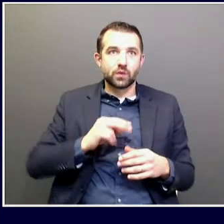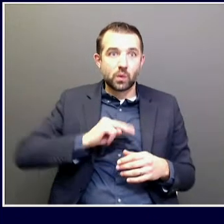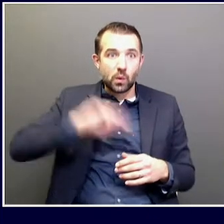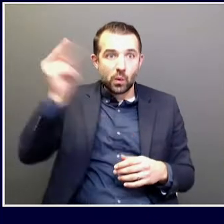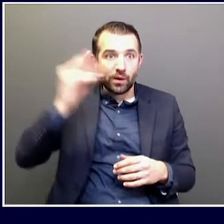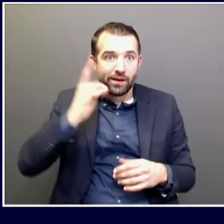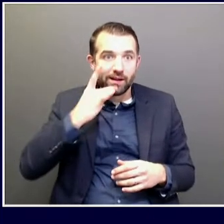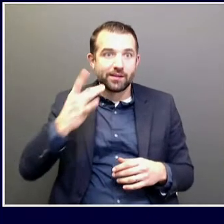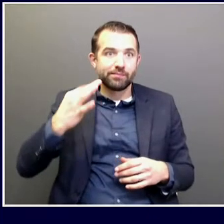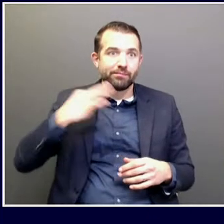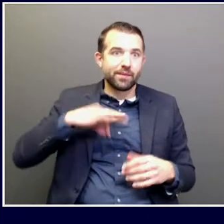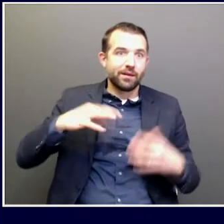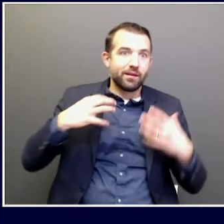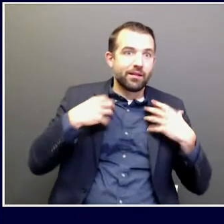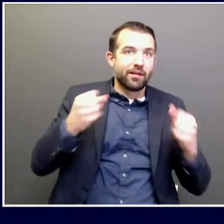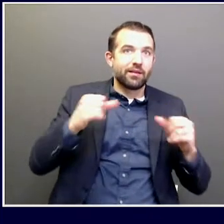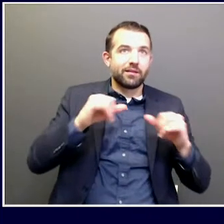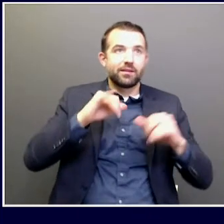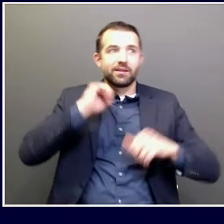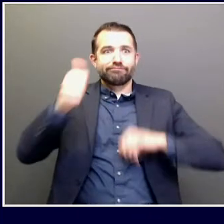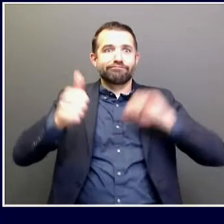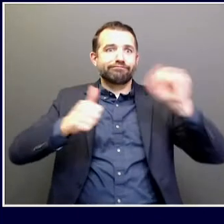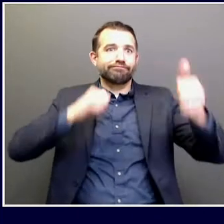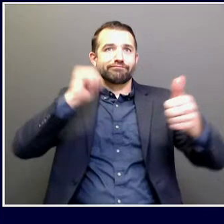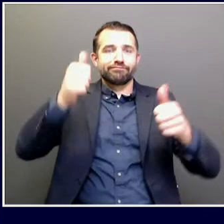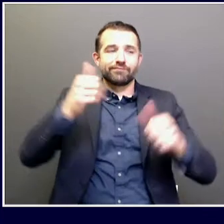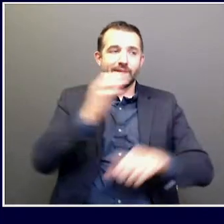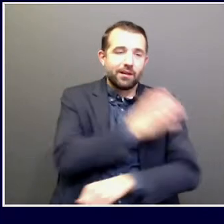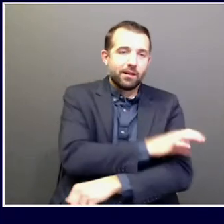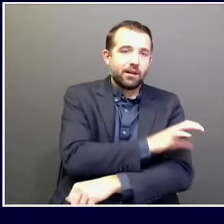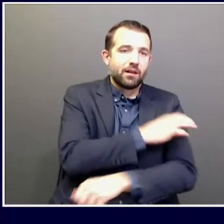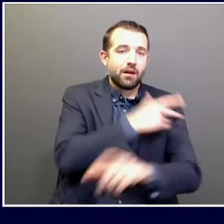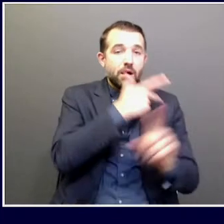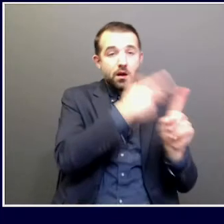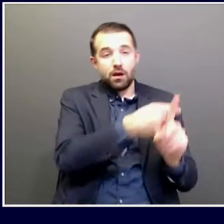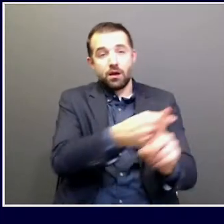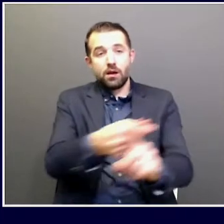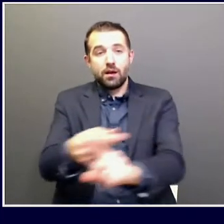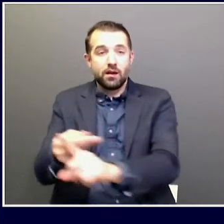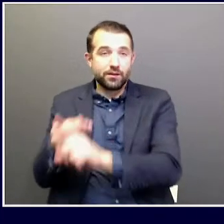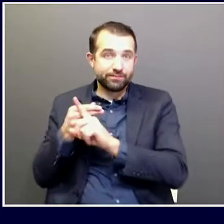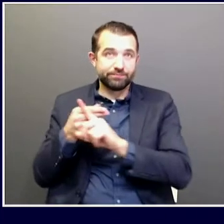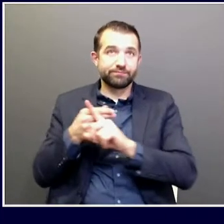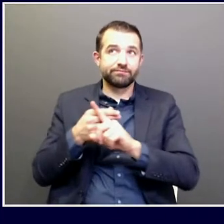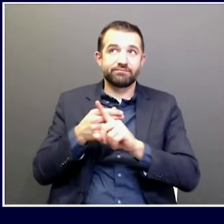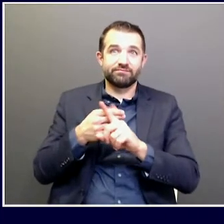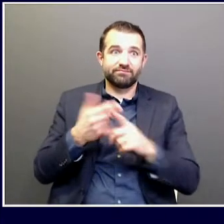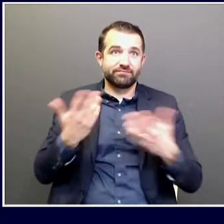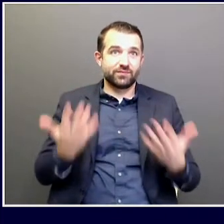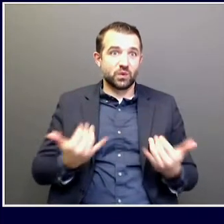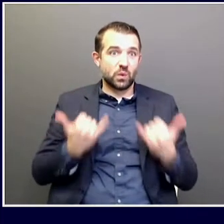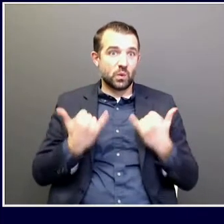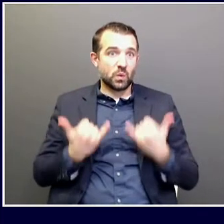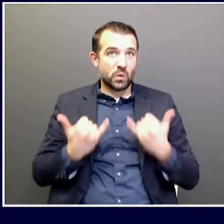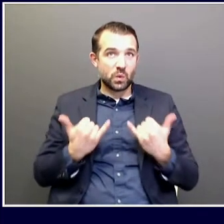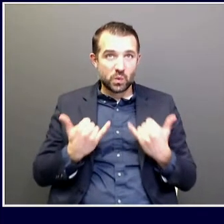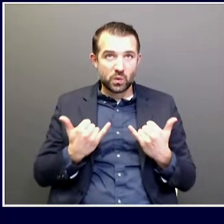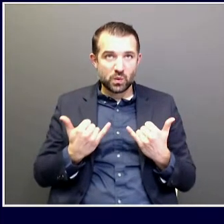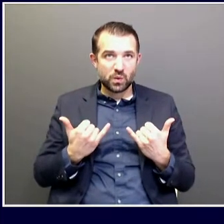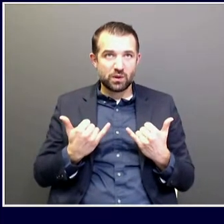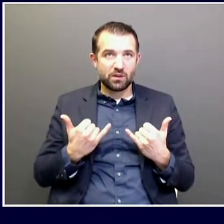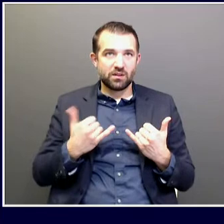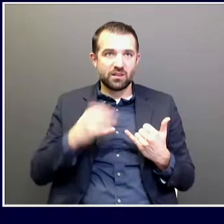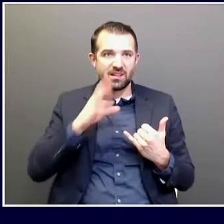was extraordinarily exciting. And now the figures show that something like 98% of people over 65 or a certain age